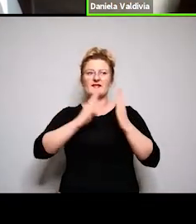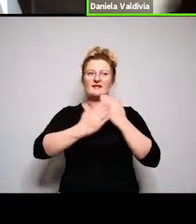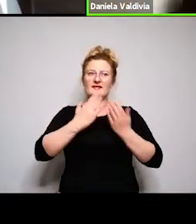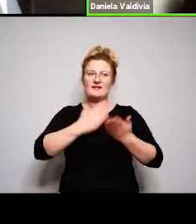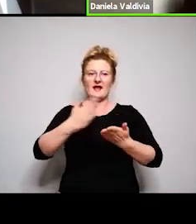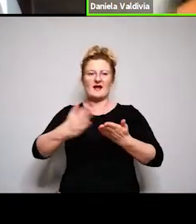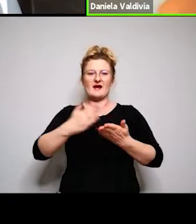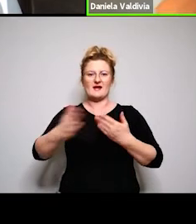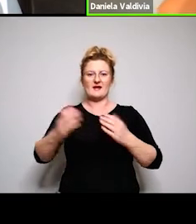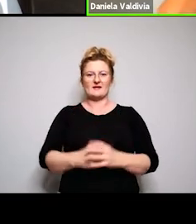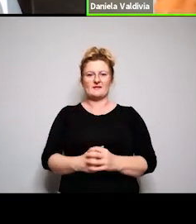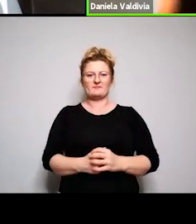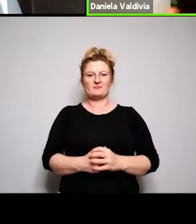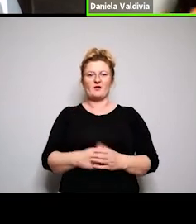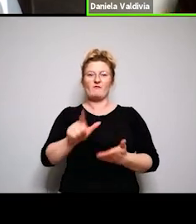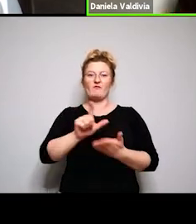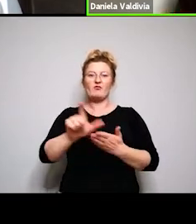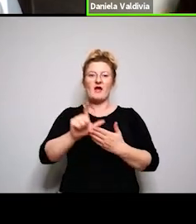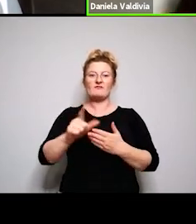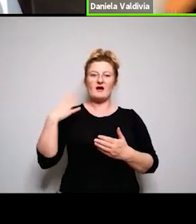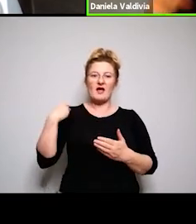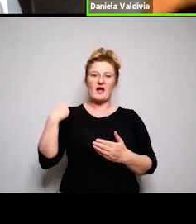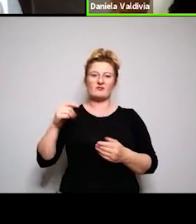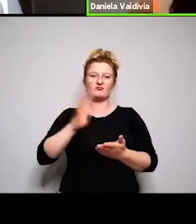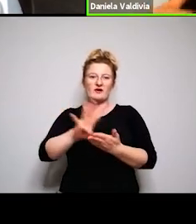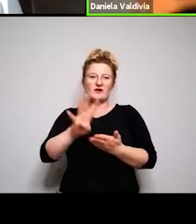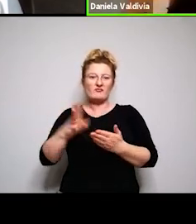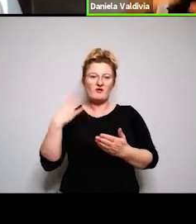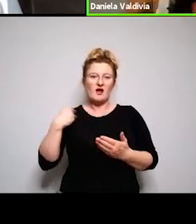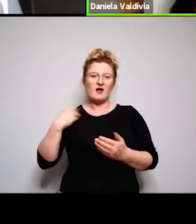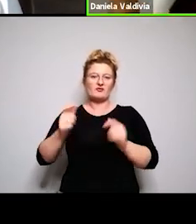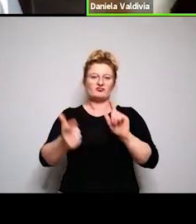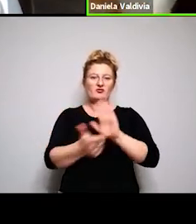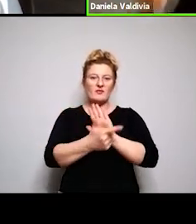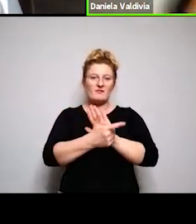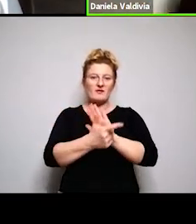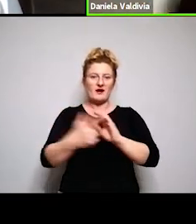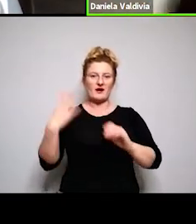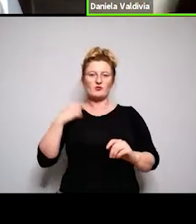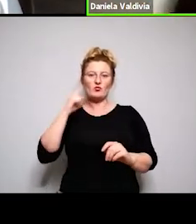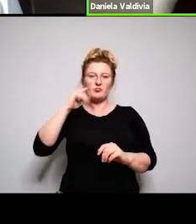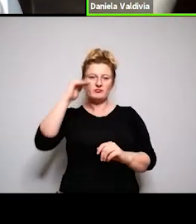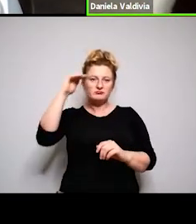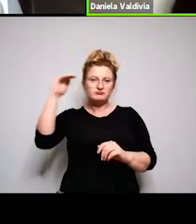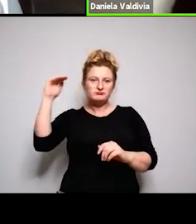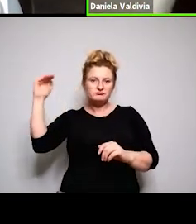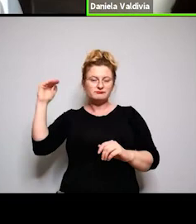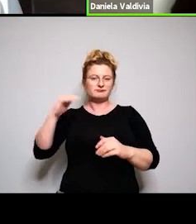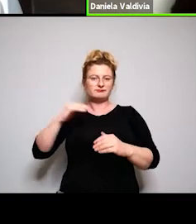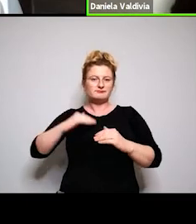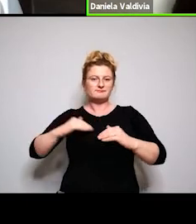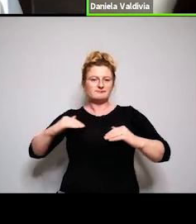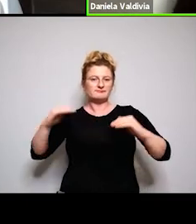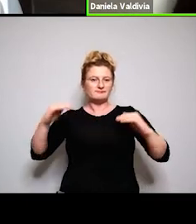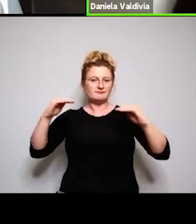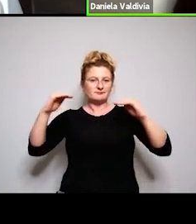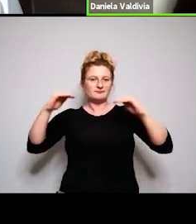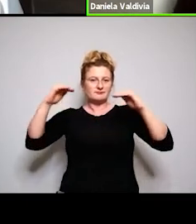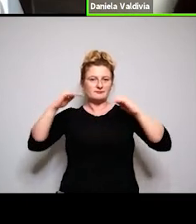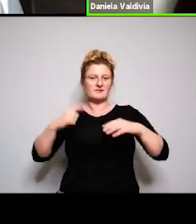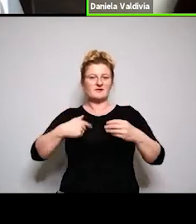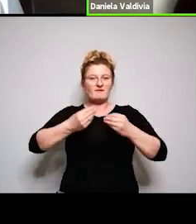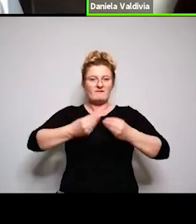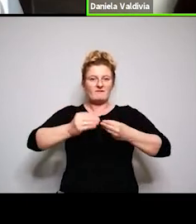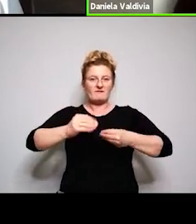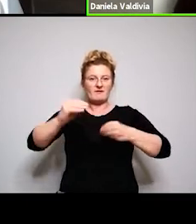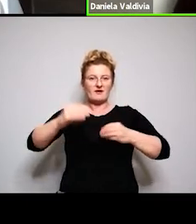years old children, and then going 17 years old, like we were going higher and higher. And it had a great,